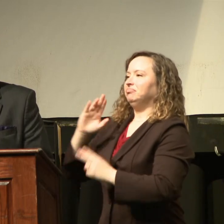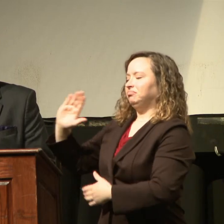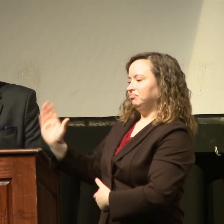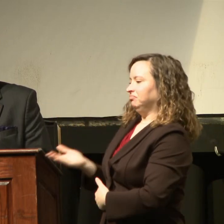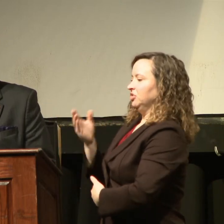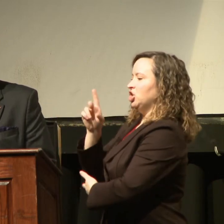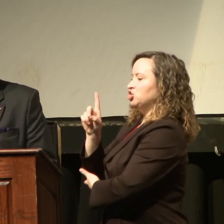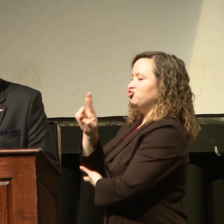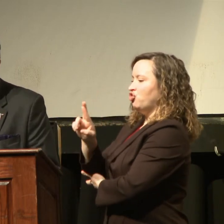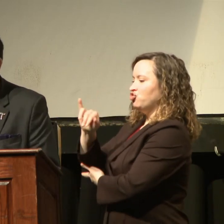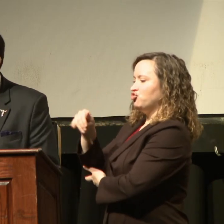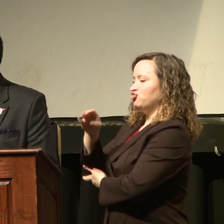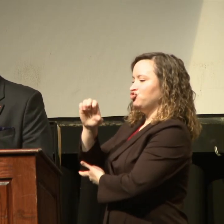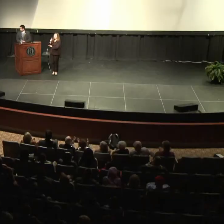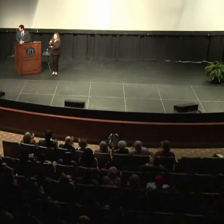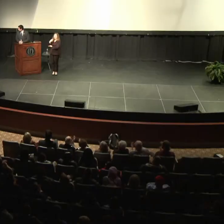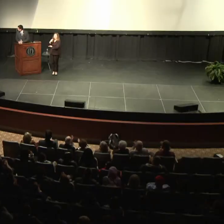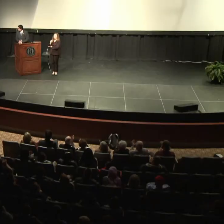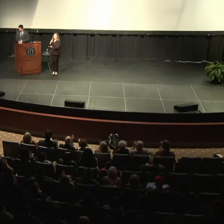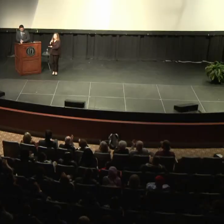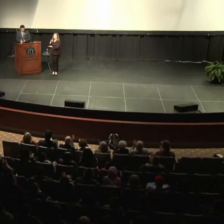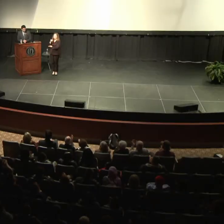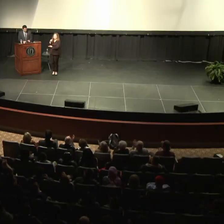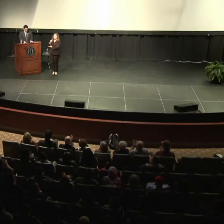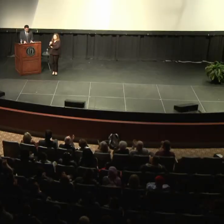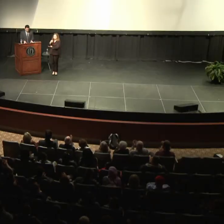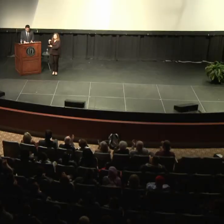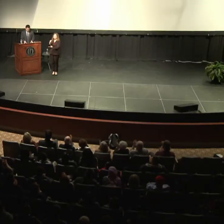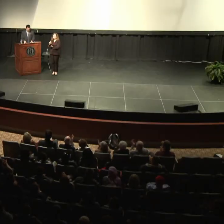Dr. Jack Hawkins, Jr.